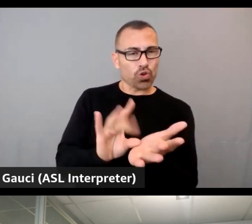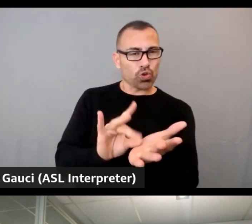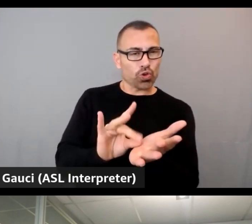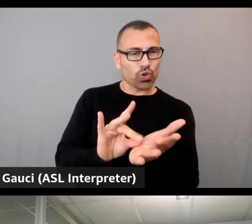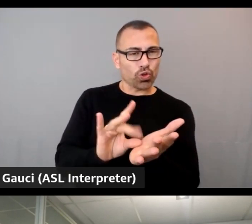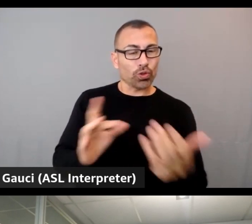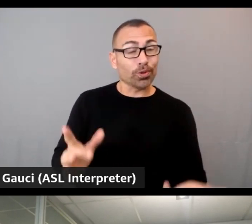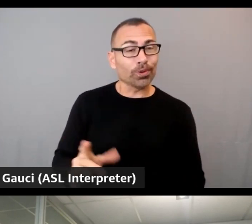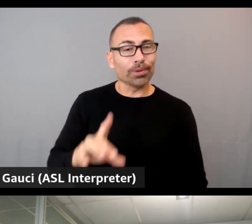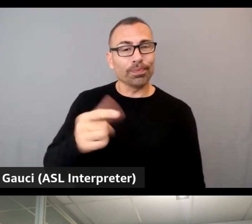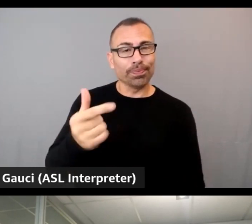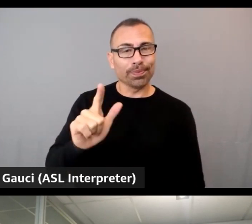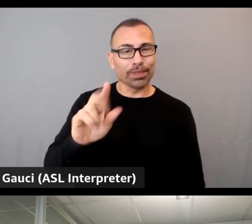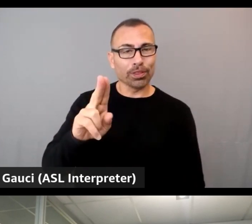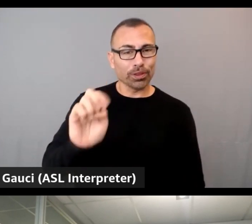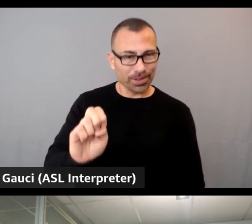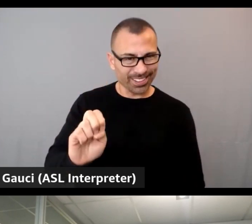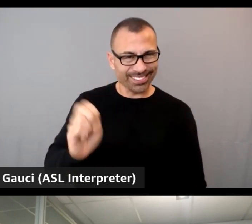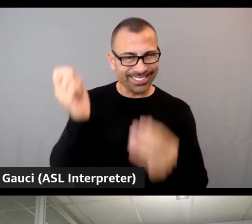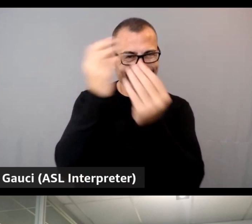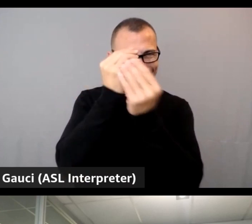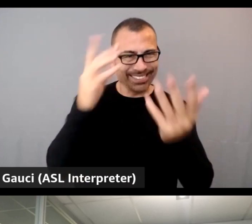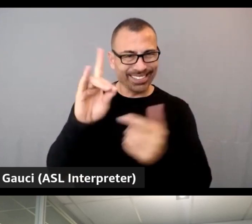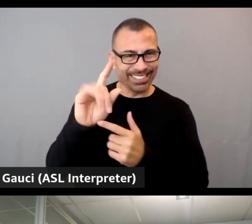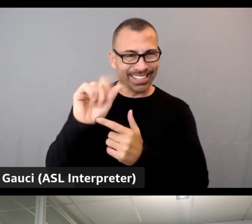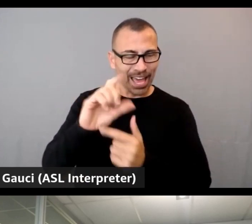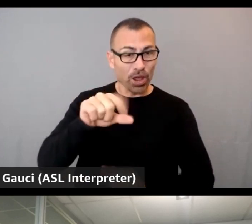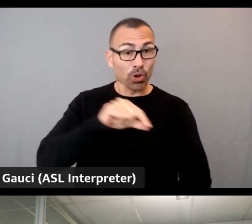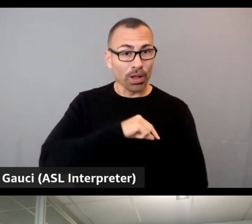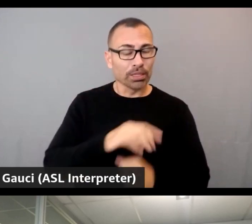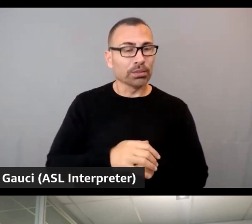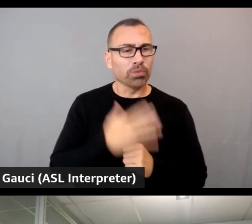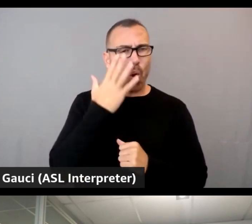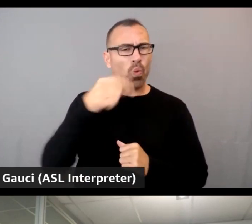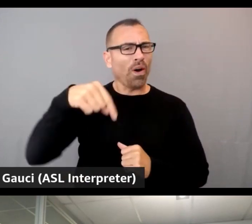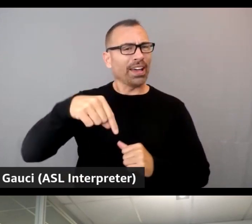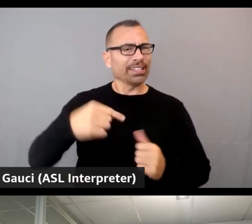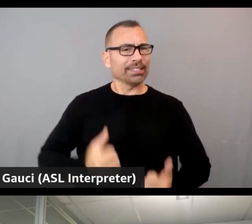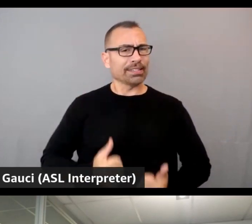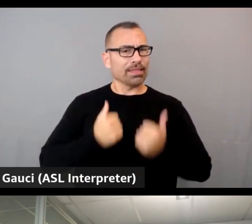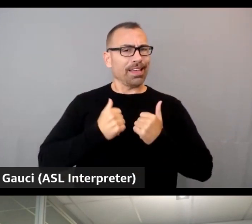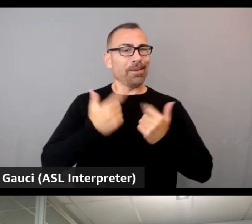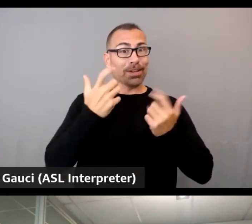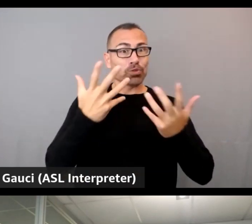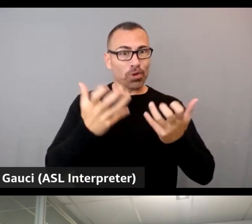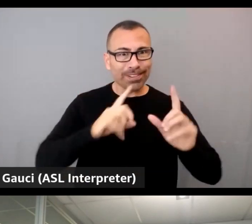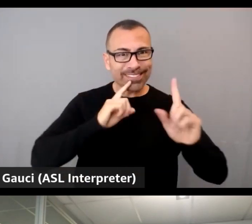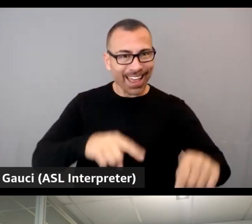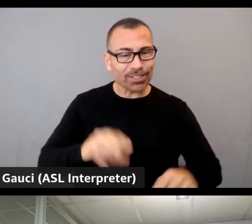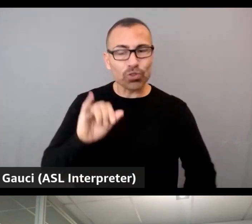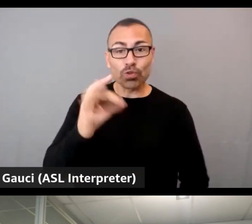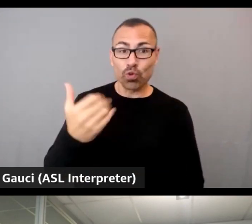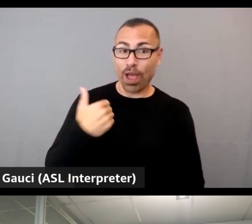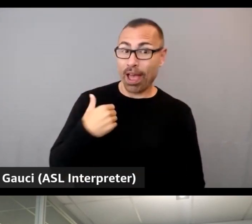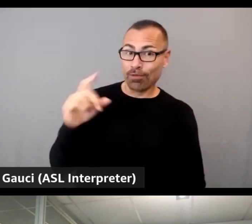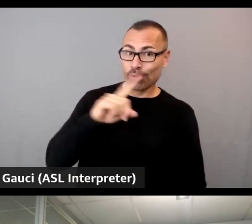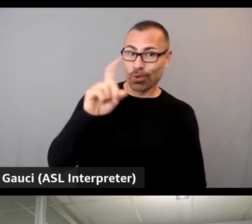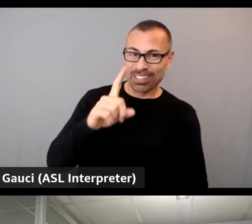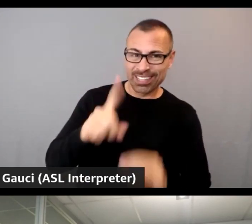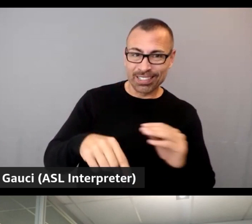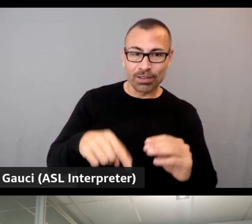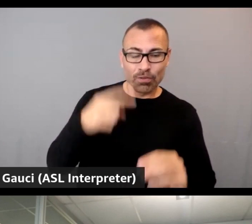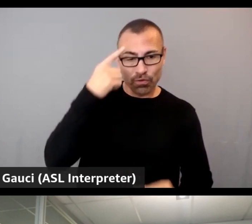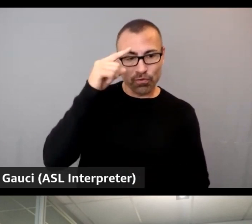we want to answer and address your questions about Glue Data Quality. So if you've got questions for Tomei, just pop them in the chat. Jordan and I are going to be